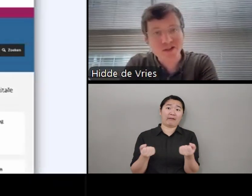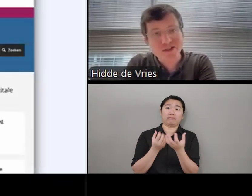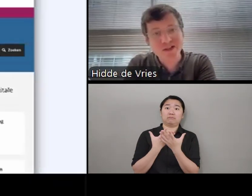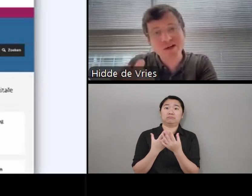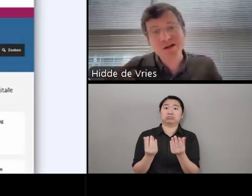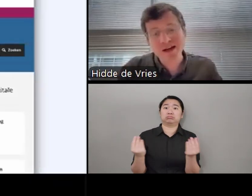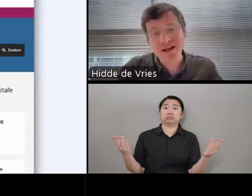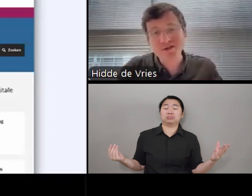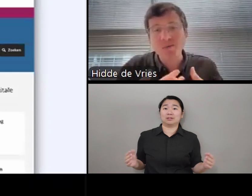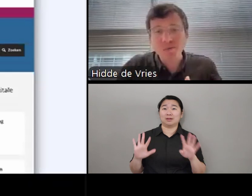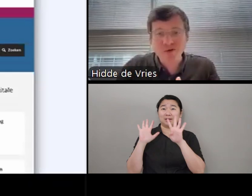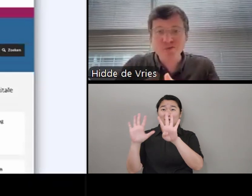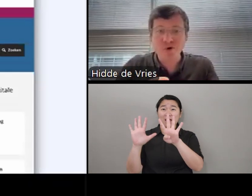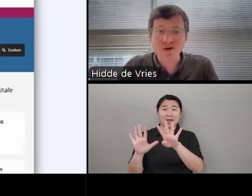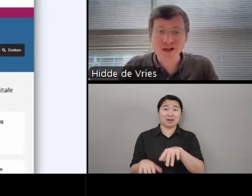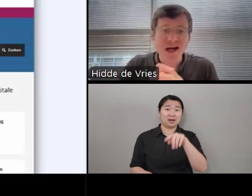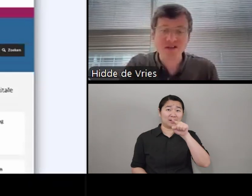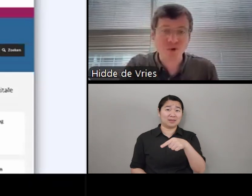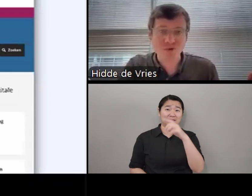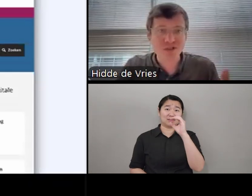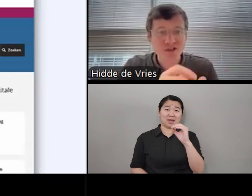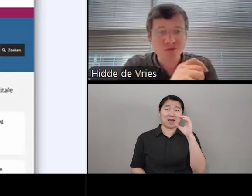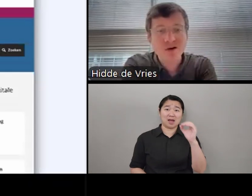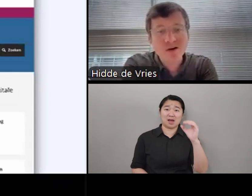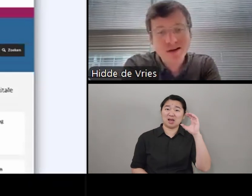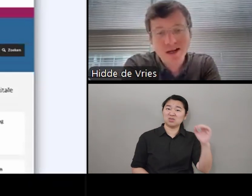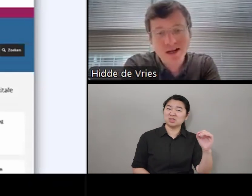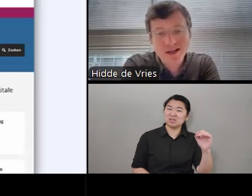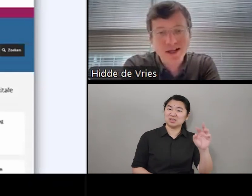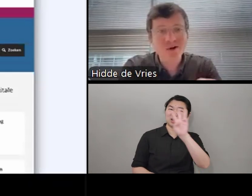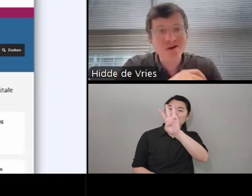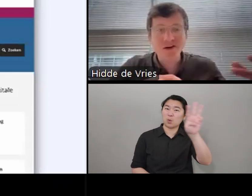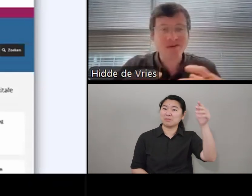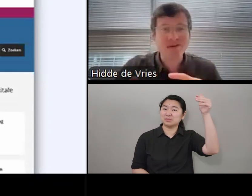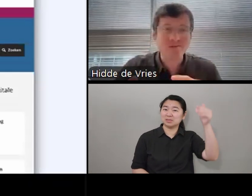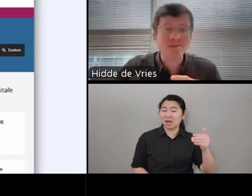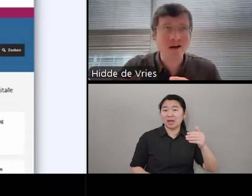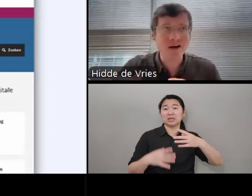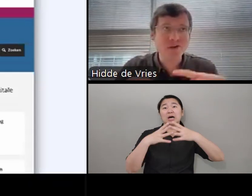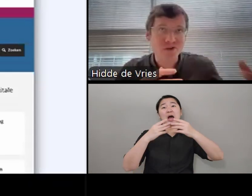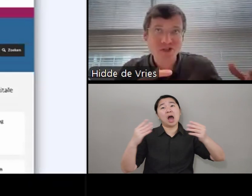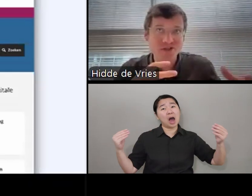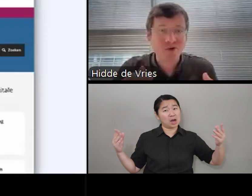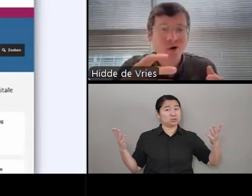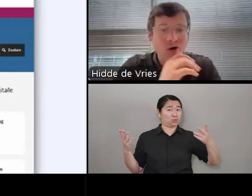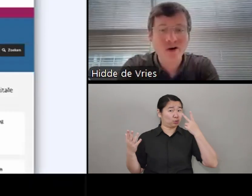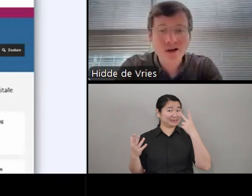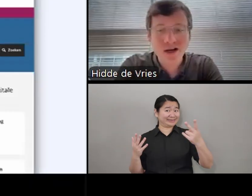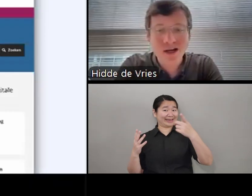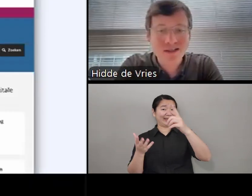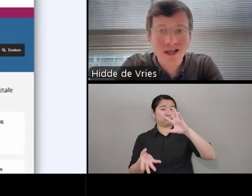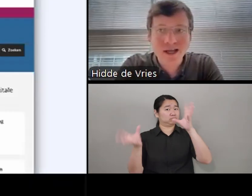this methodology and to come up with a report and tell us what the results were. And then we've given them a nutrition